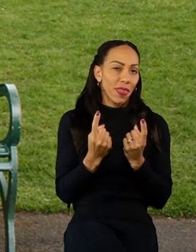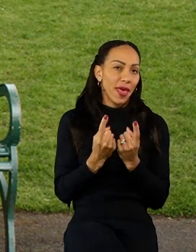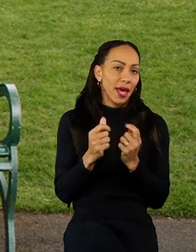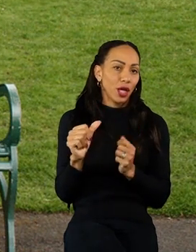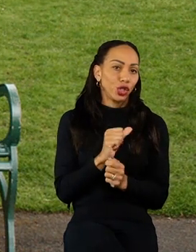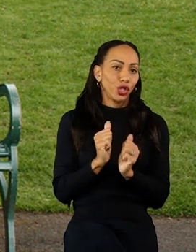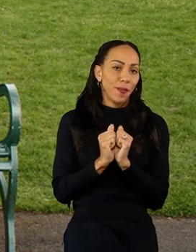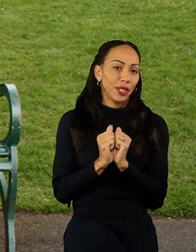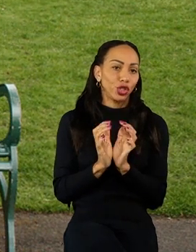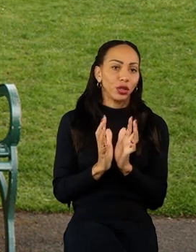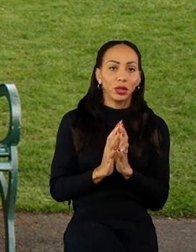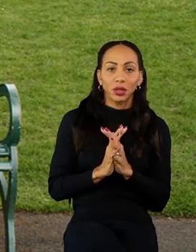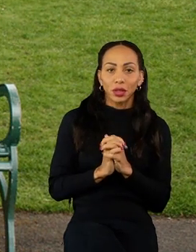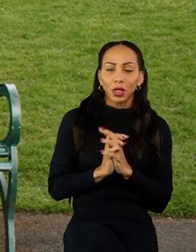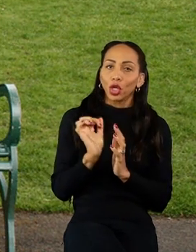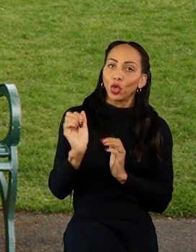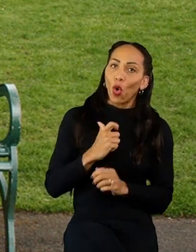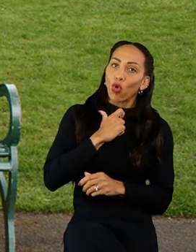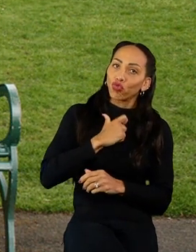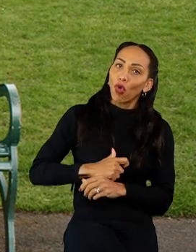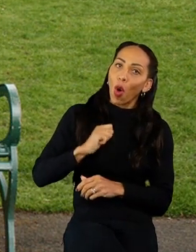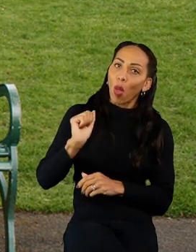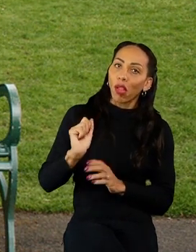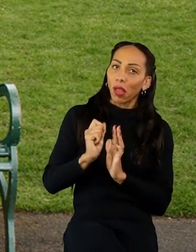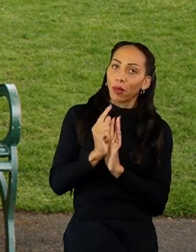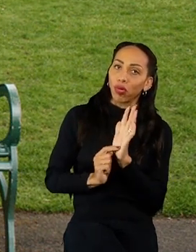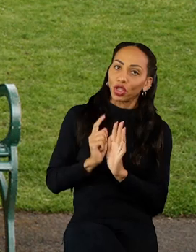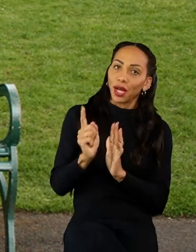Fantastic. I should have mentioned, I mean, obviously one of the things that